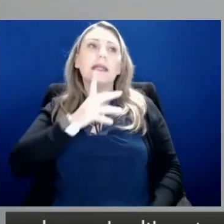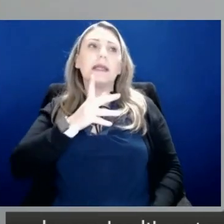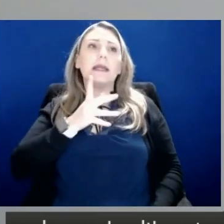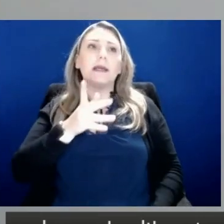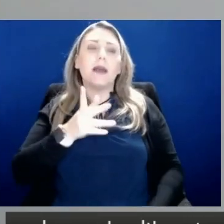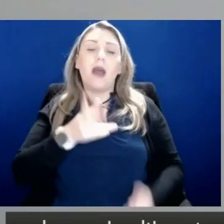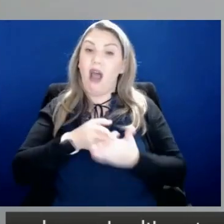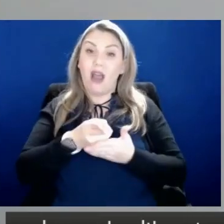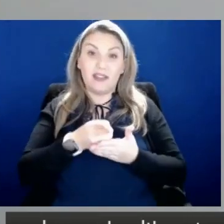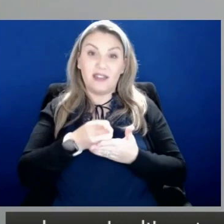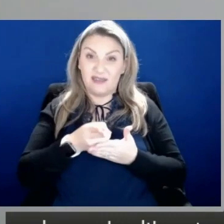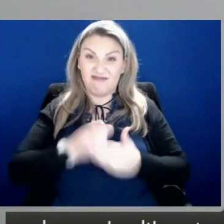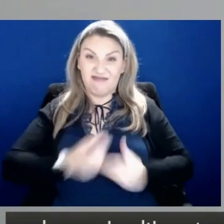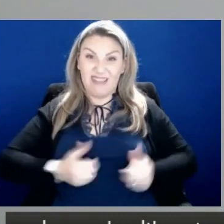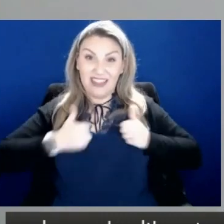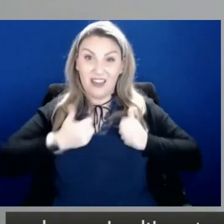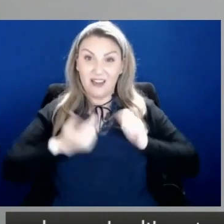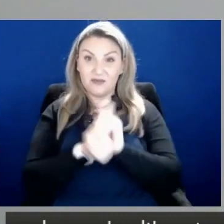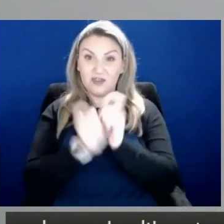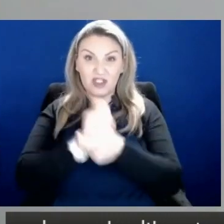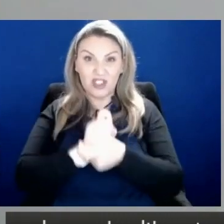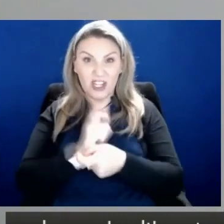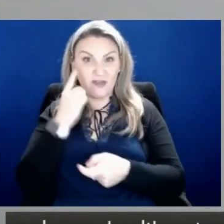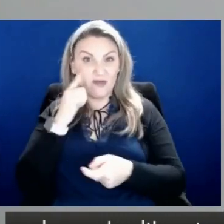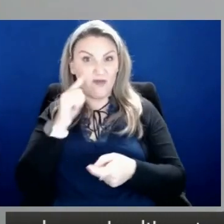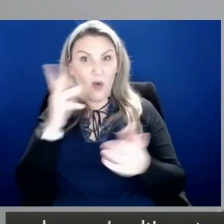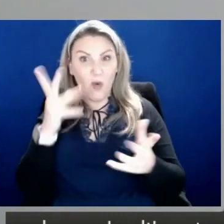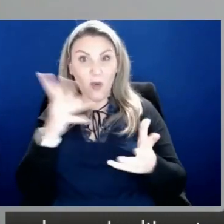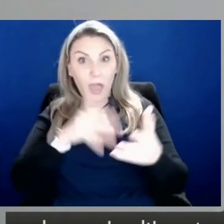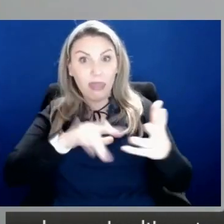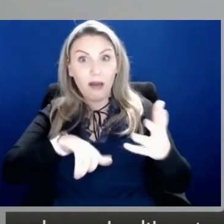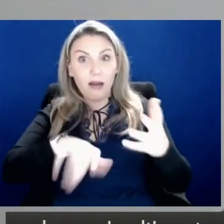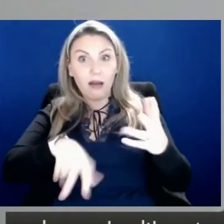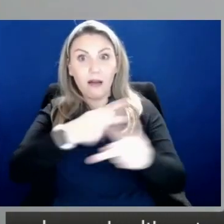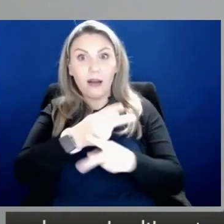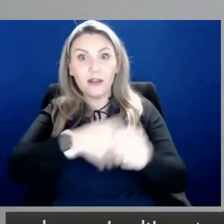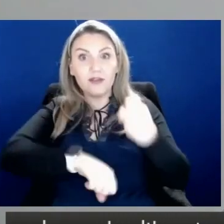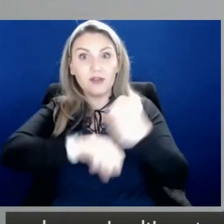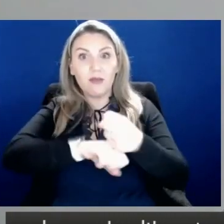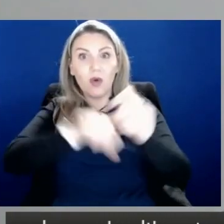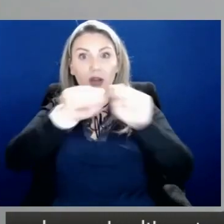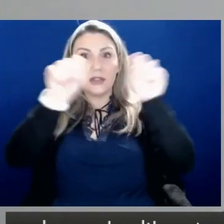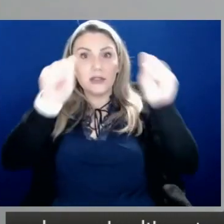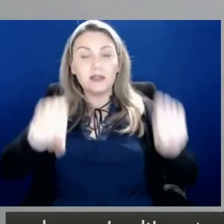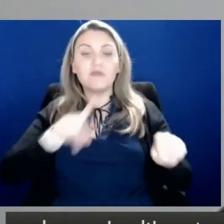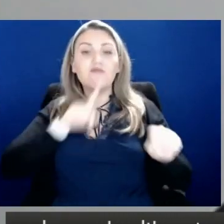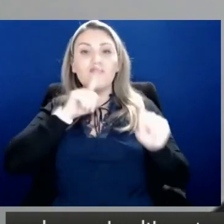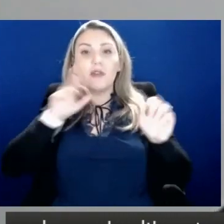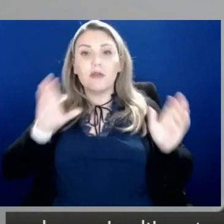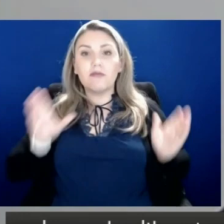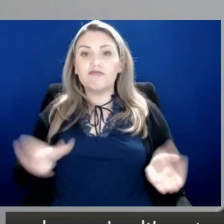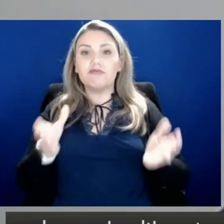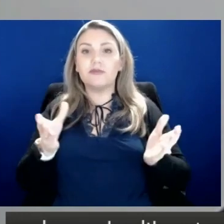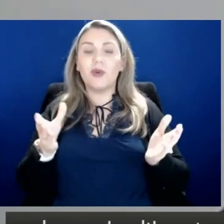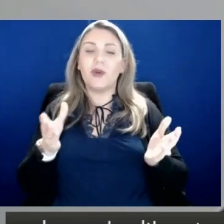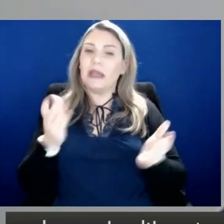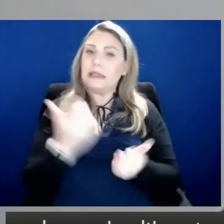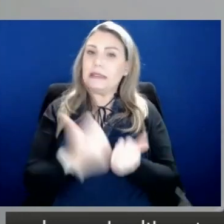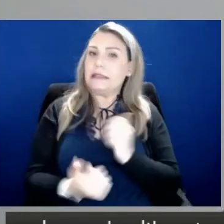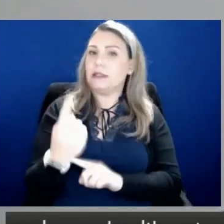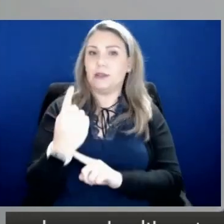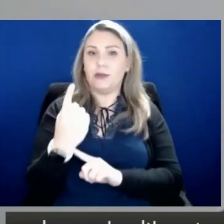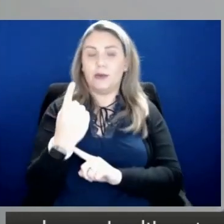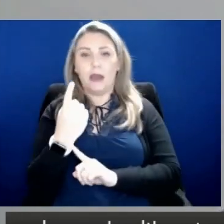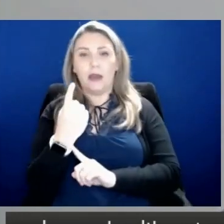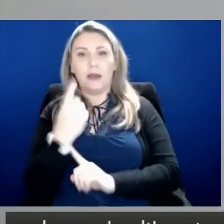honestly life-changing to have that kind of support system in place. So I just really encourage anybody who is going